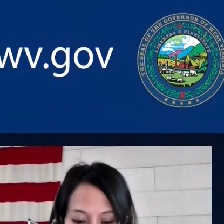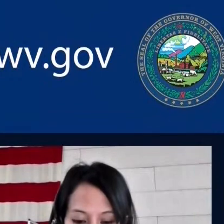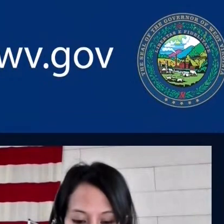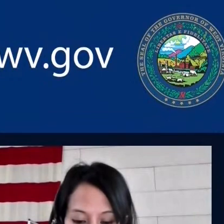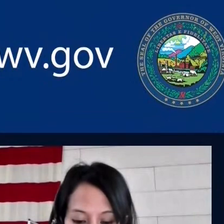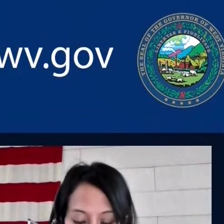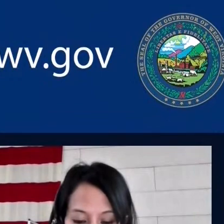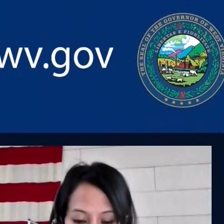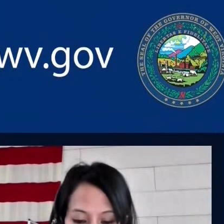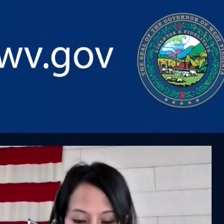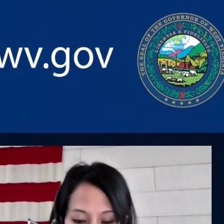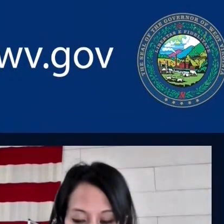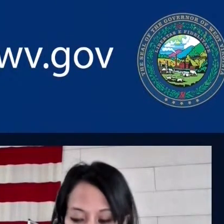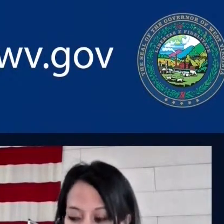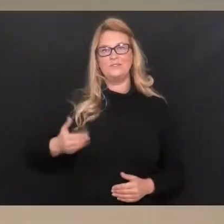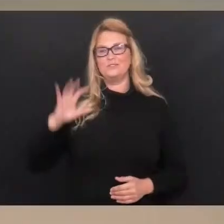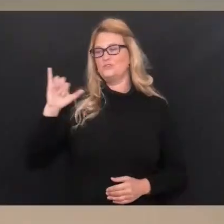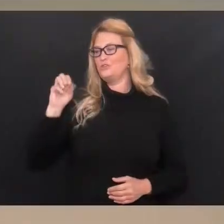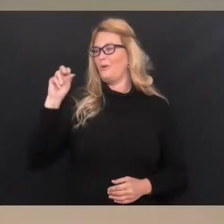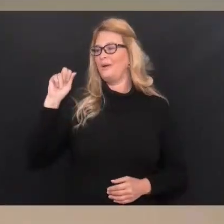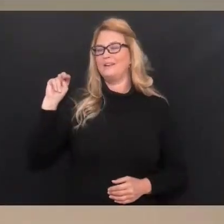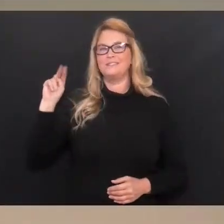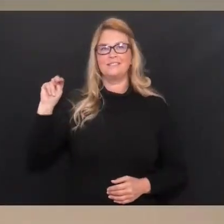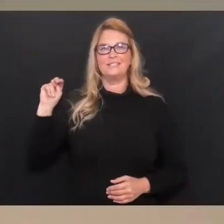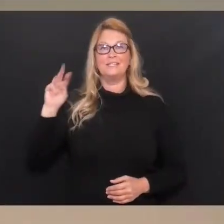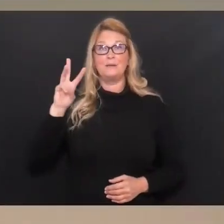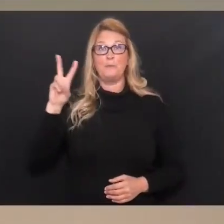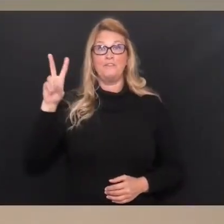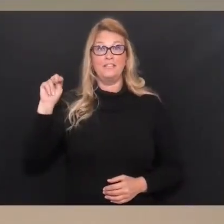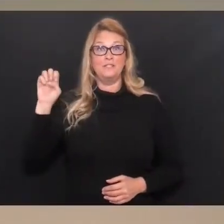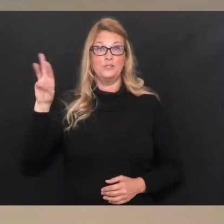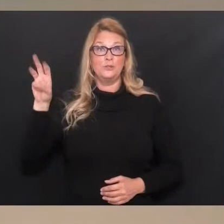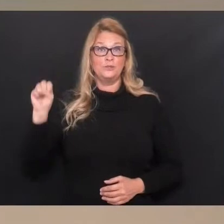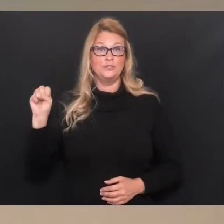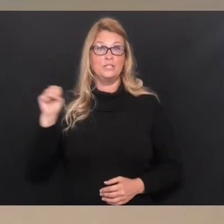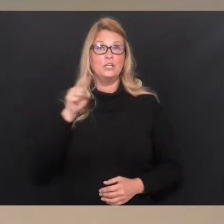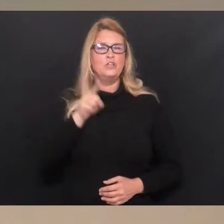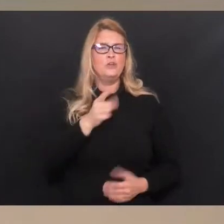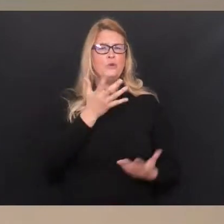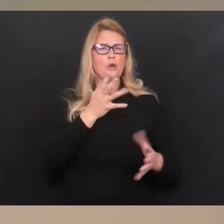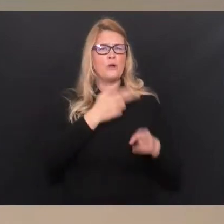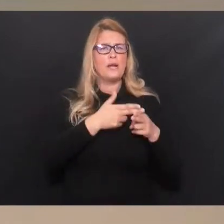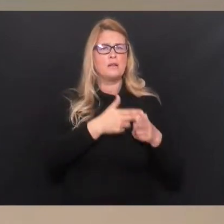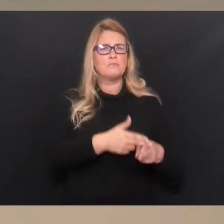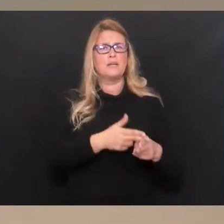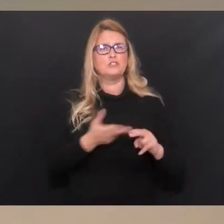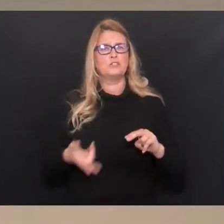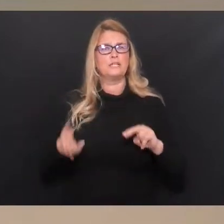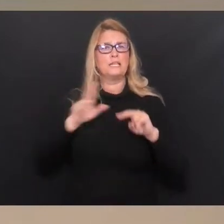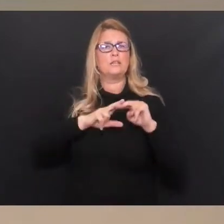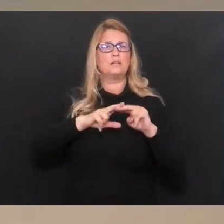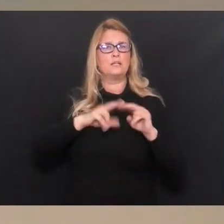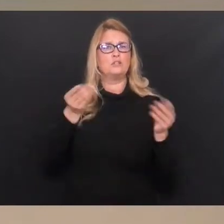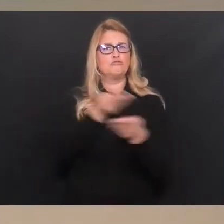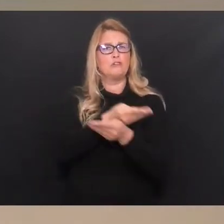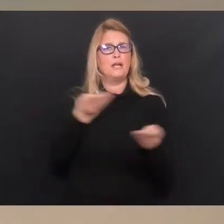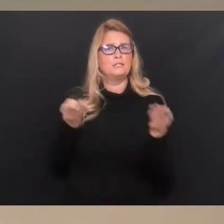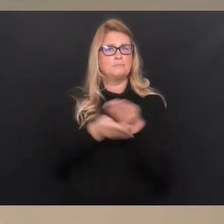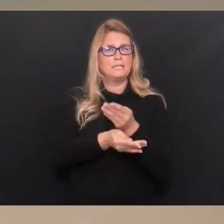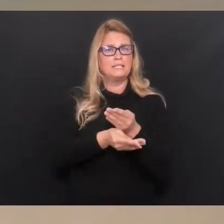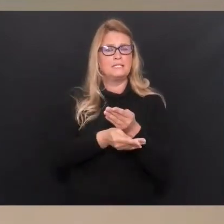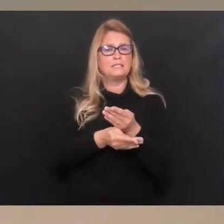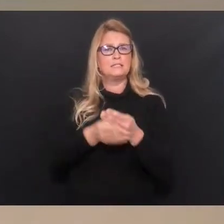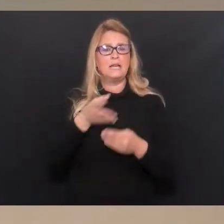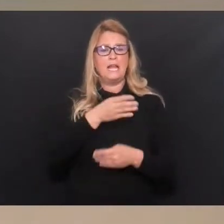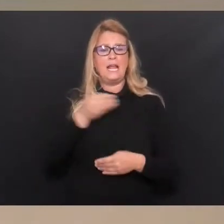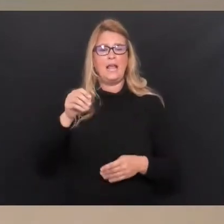Hi, Joanne Snotterly, WV News. You've talked a lot about the increased transmissibility and lethality of